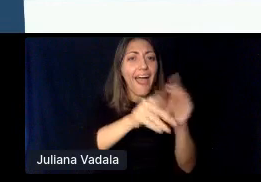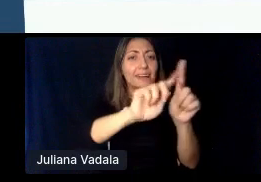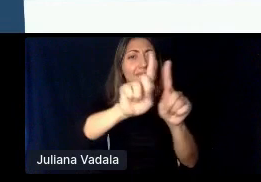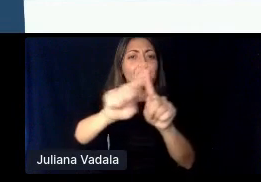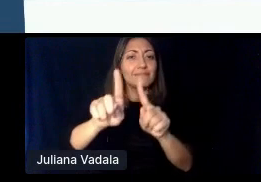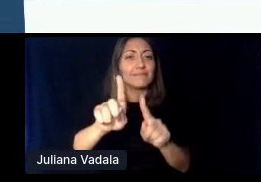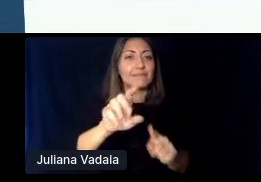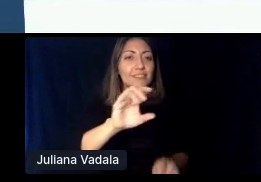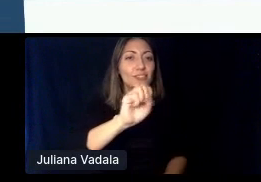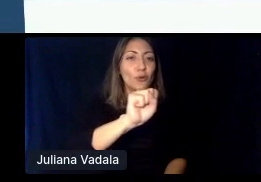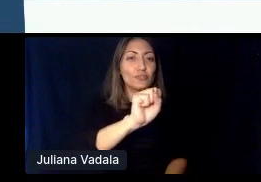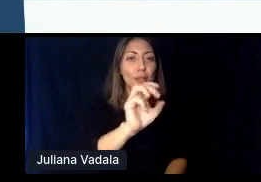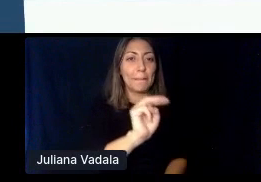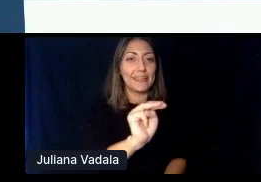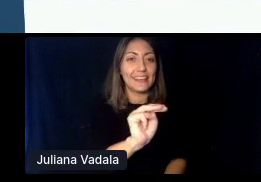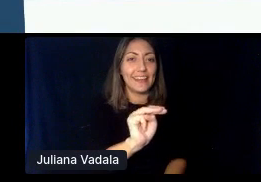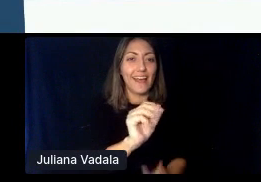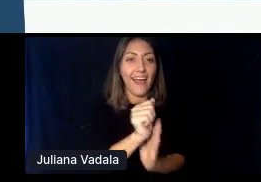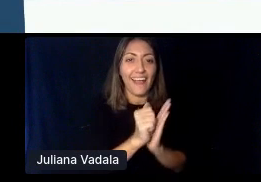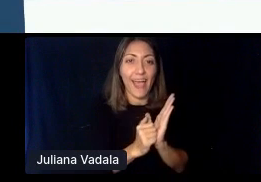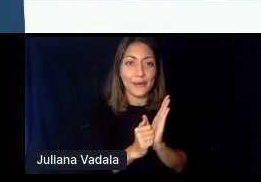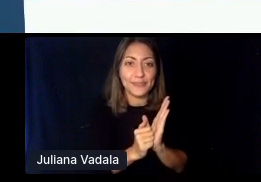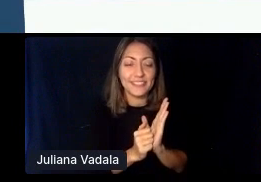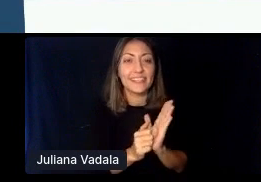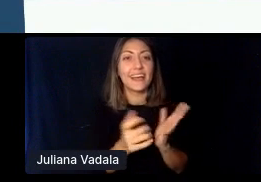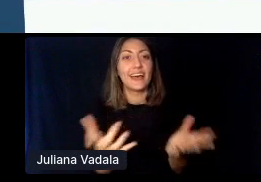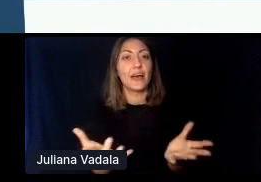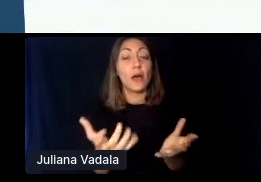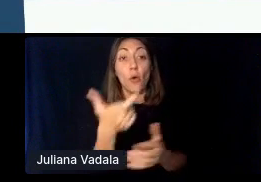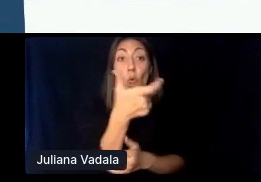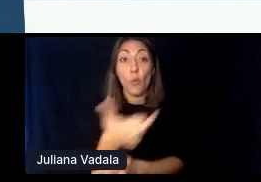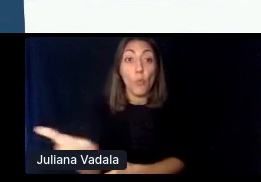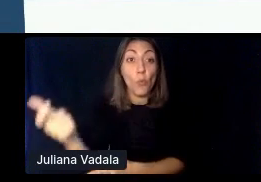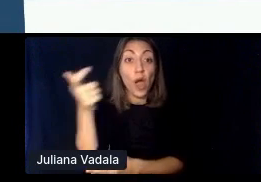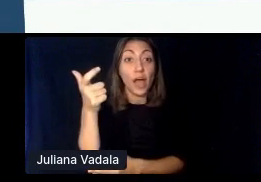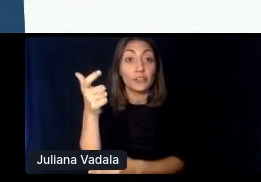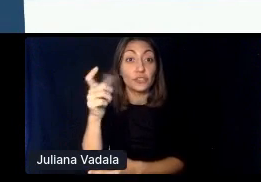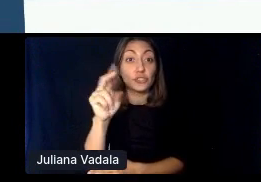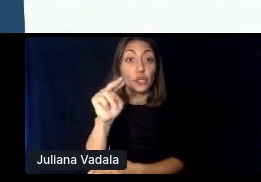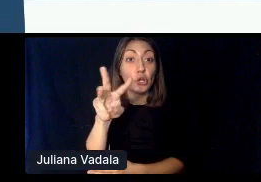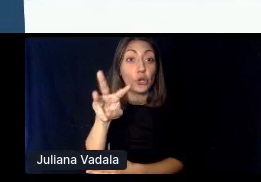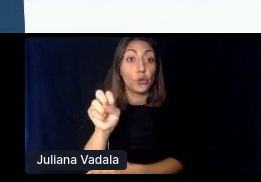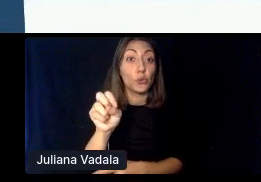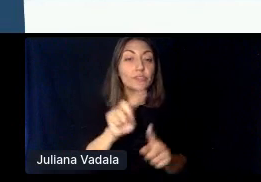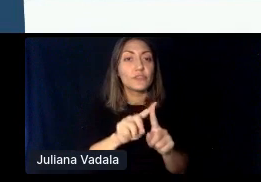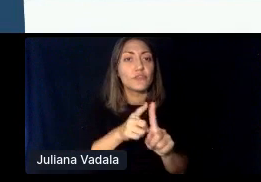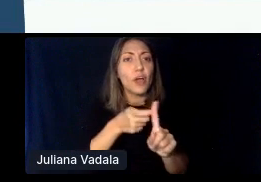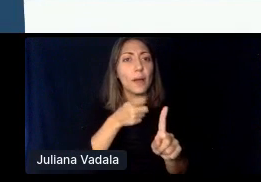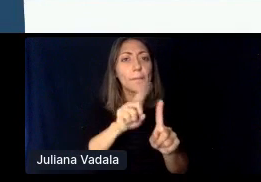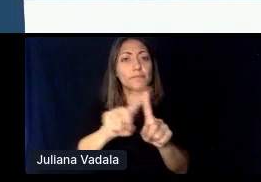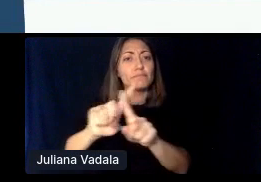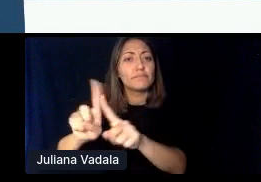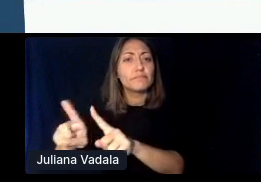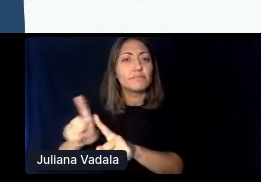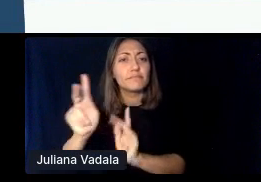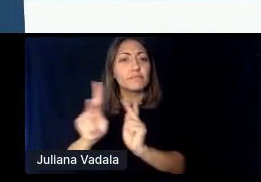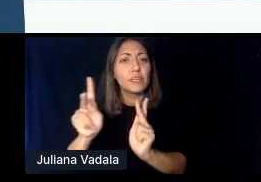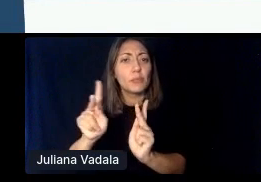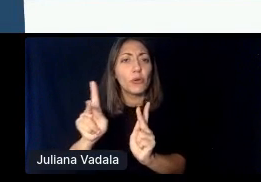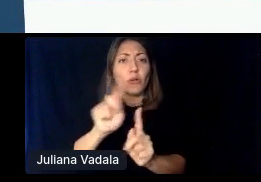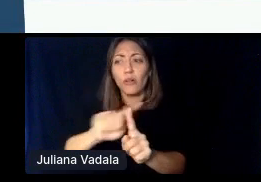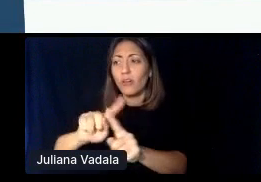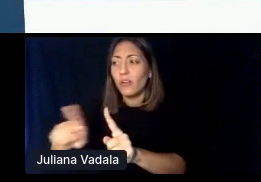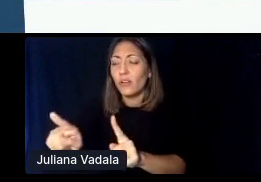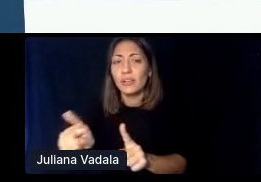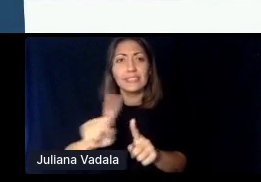books, watch media sources from a wide variety of race, gender, ability, citizenhood, geographic,